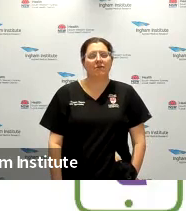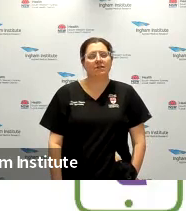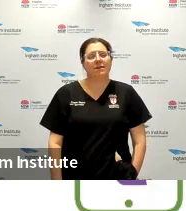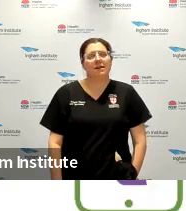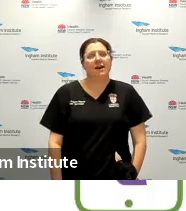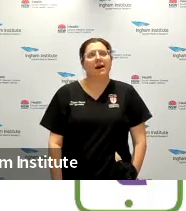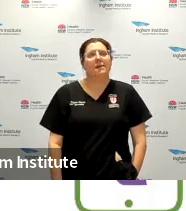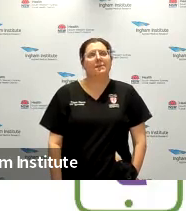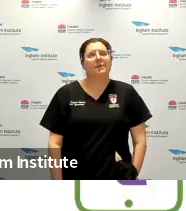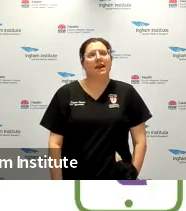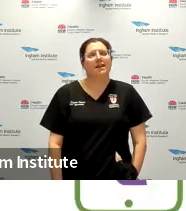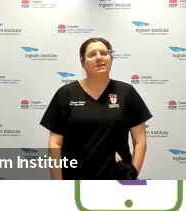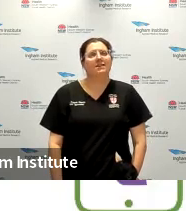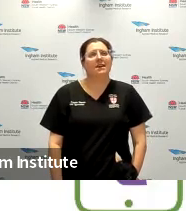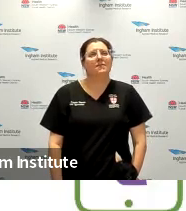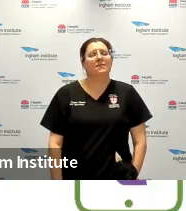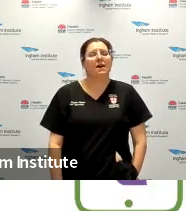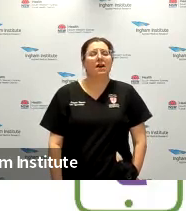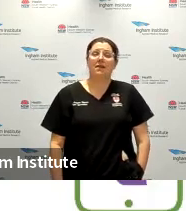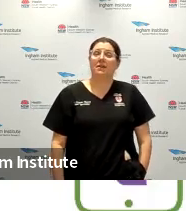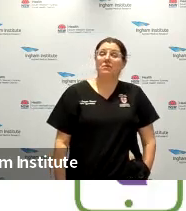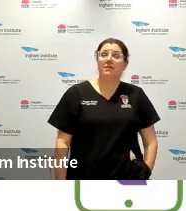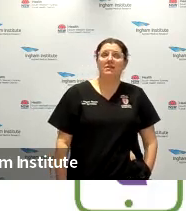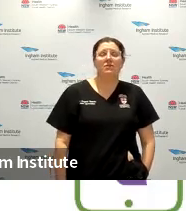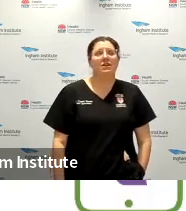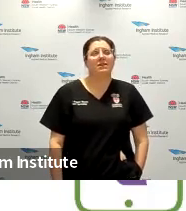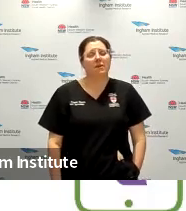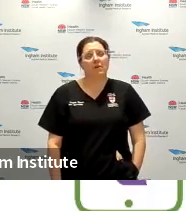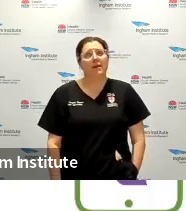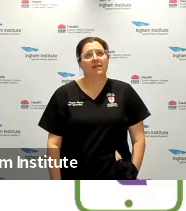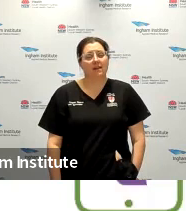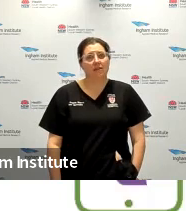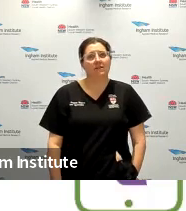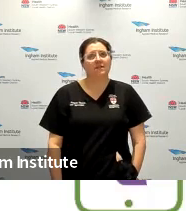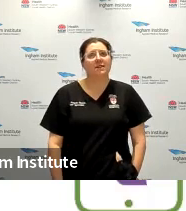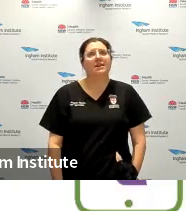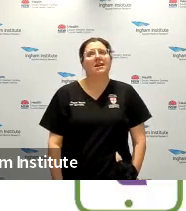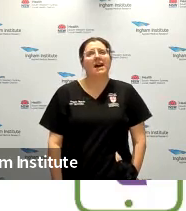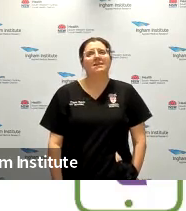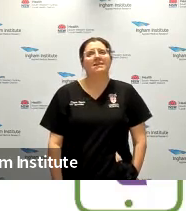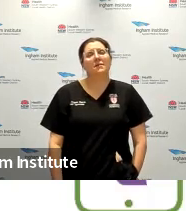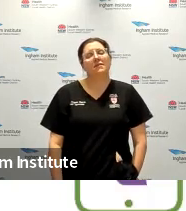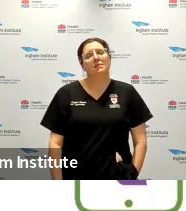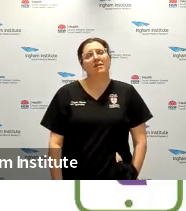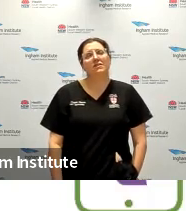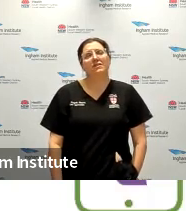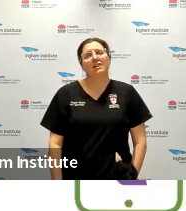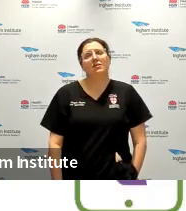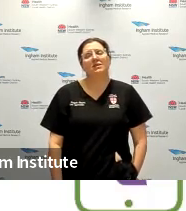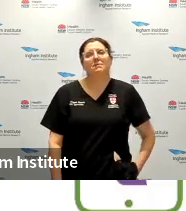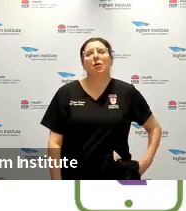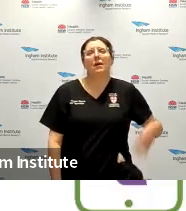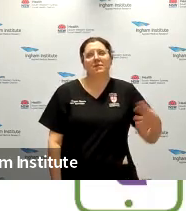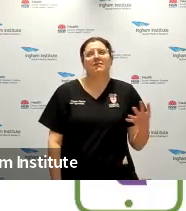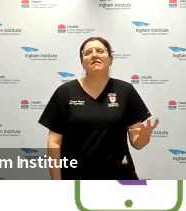different languages. And some of them are about their previous healthcare, some are about their current state, and some of them are